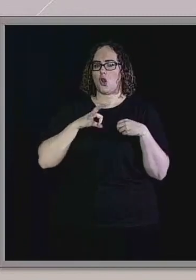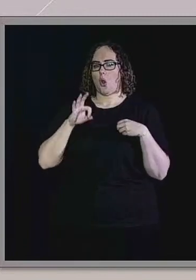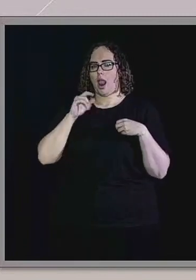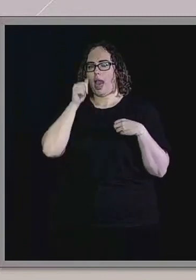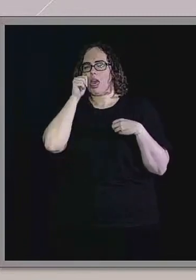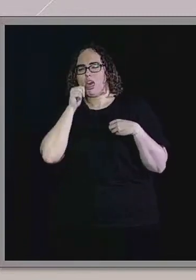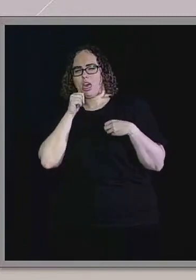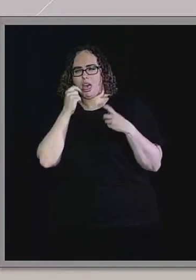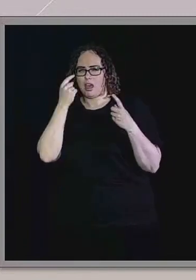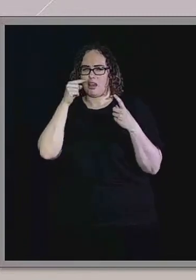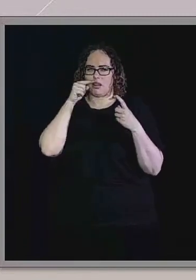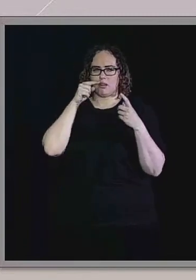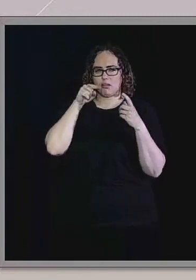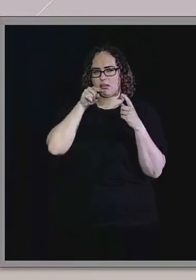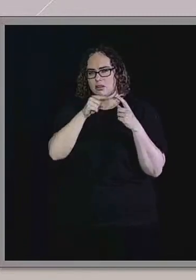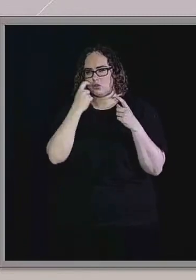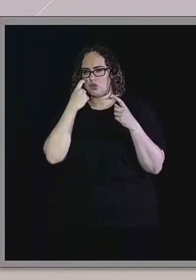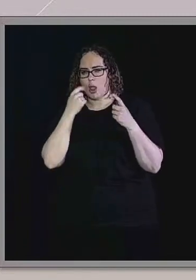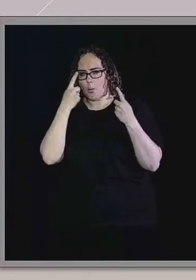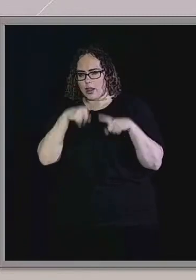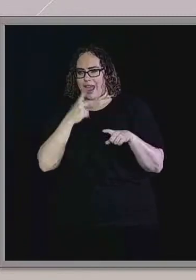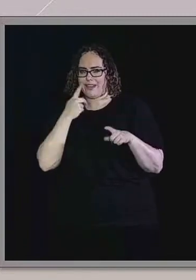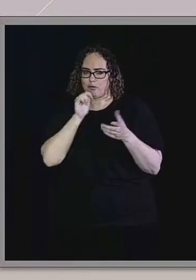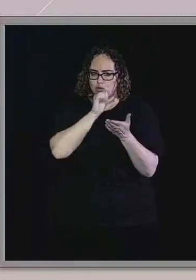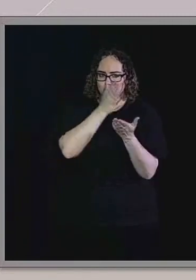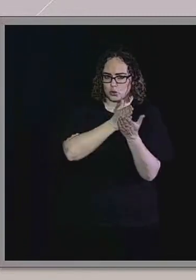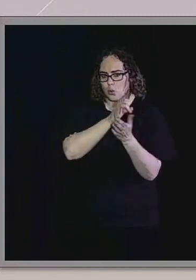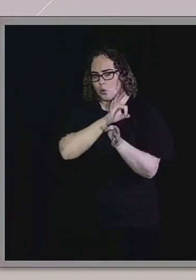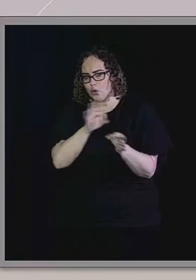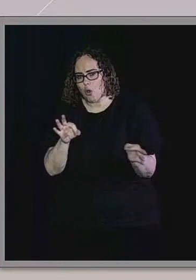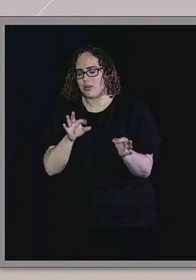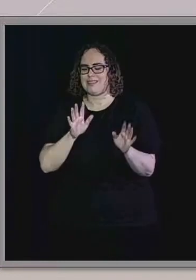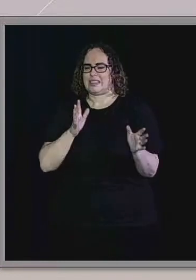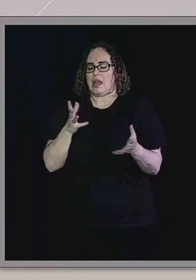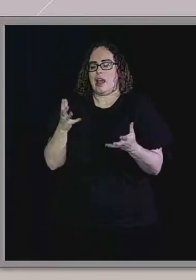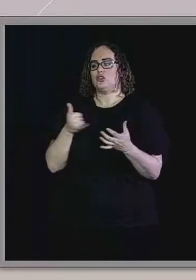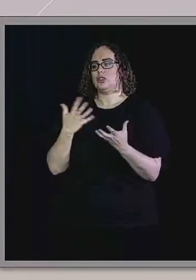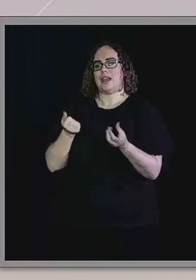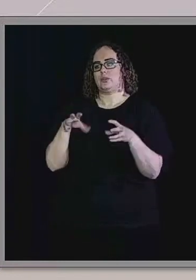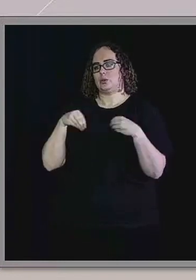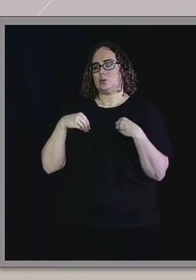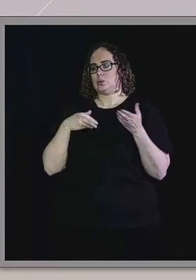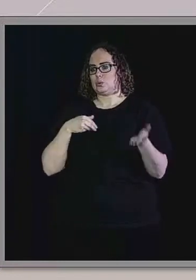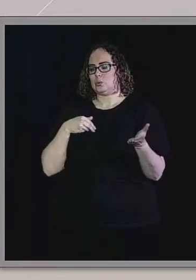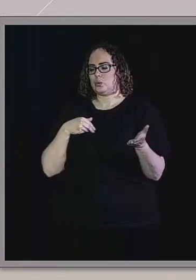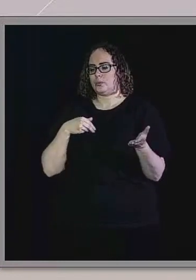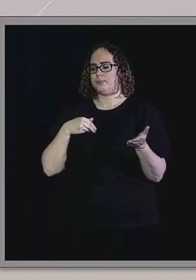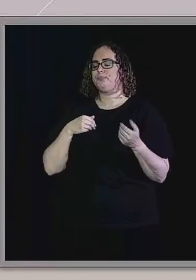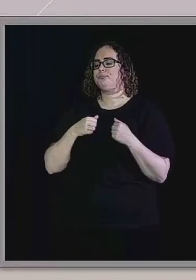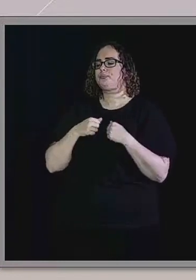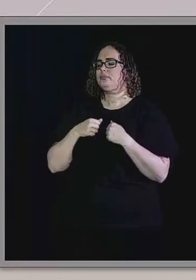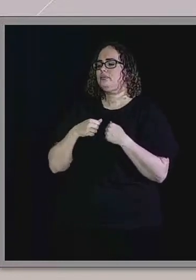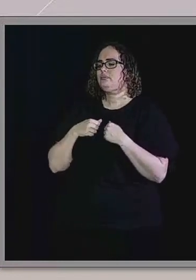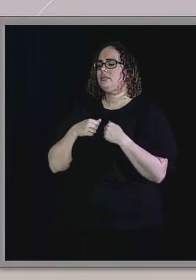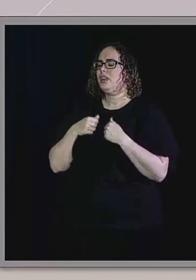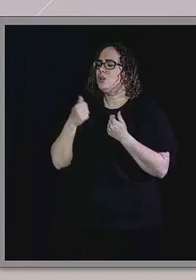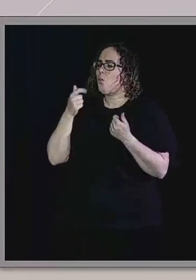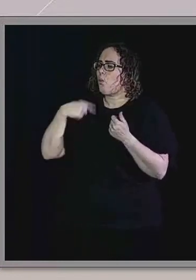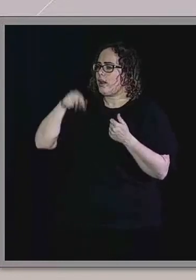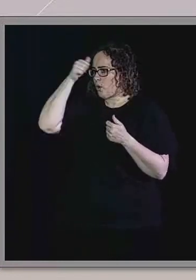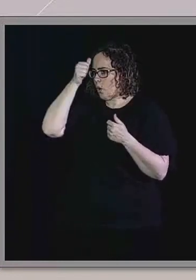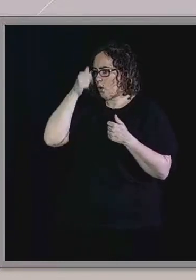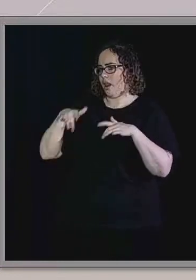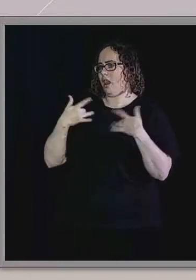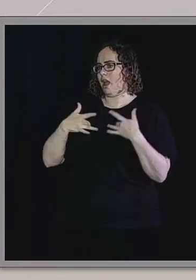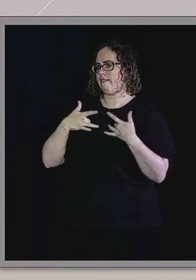leg. But living in Yindjibarndi, life is quite simple. You know where you stand and what things you can